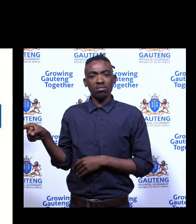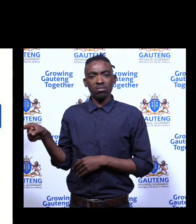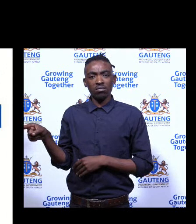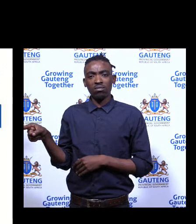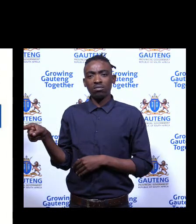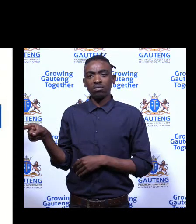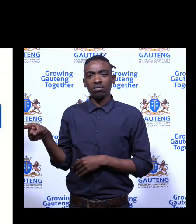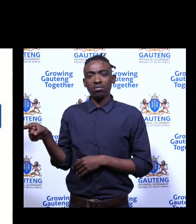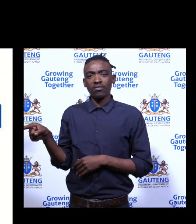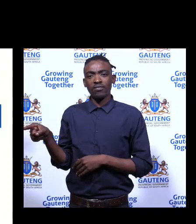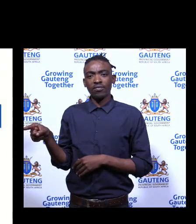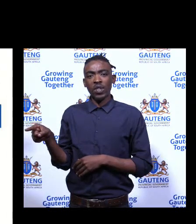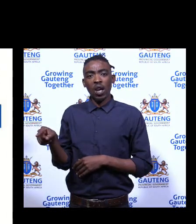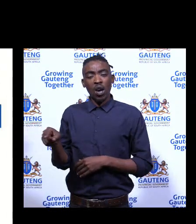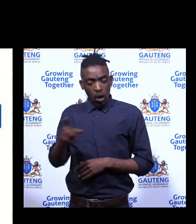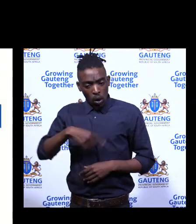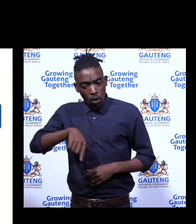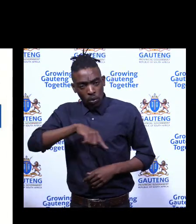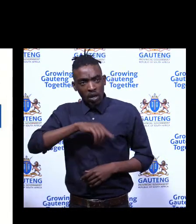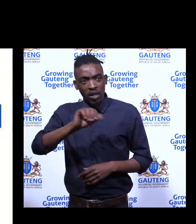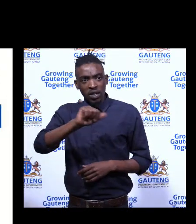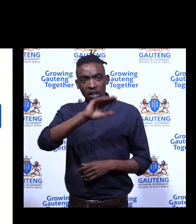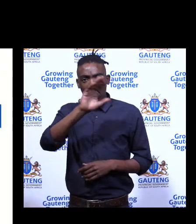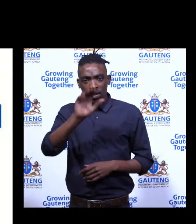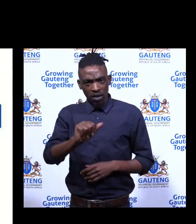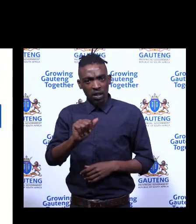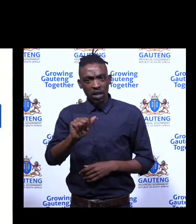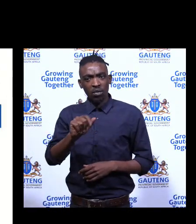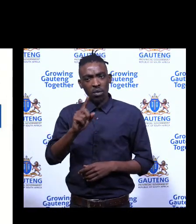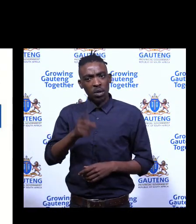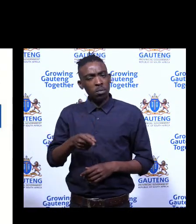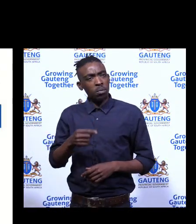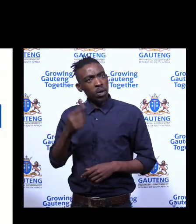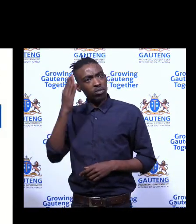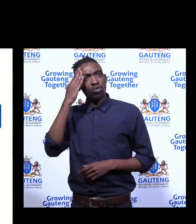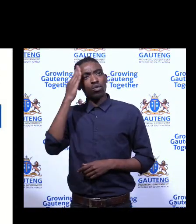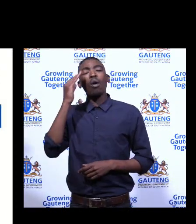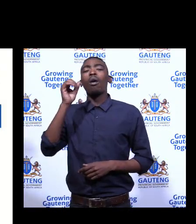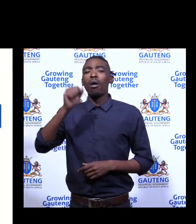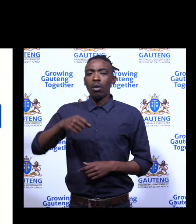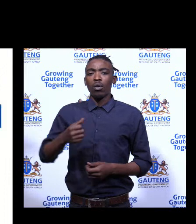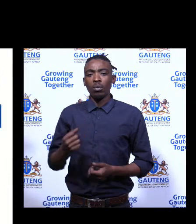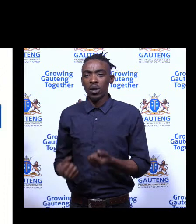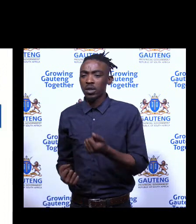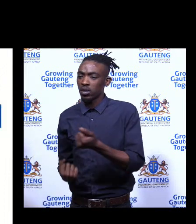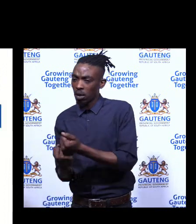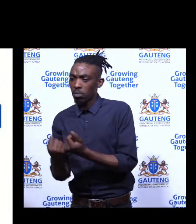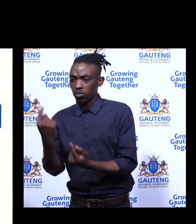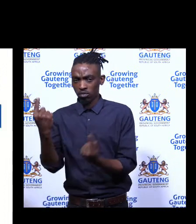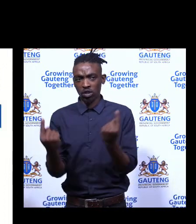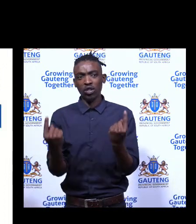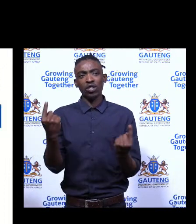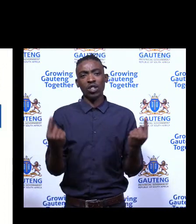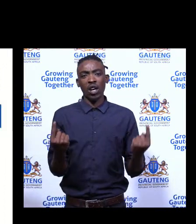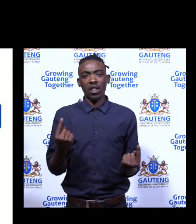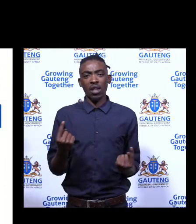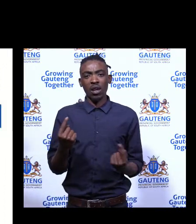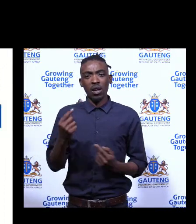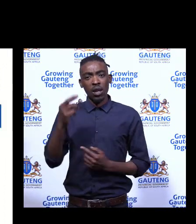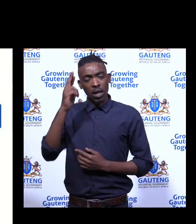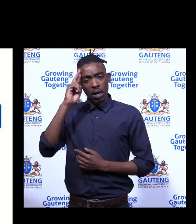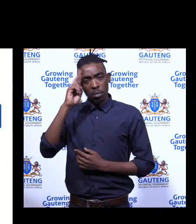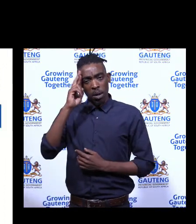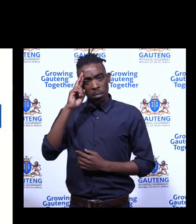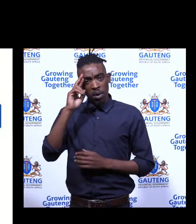have a dignity towards the end of life. And so family engagement earlier on is is